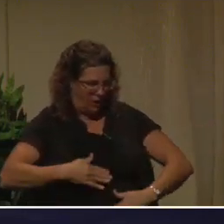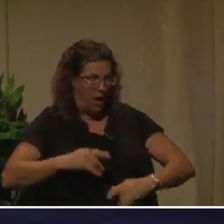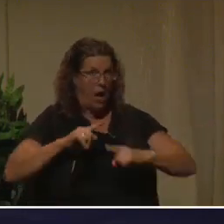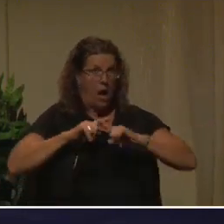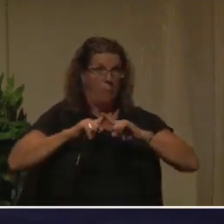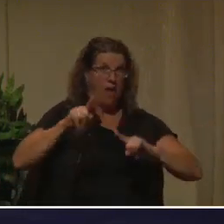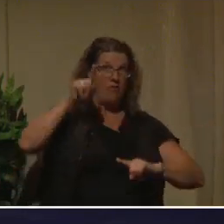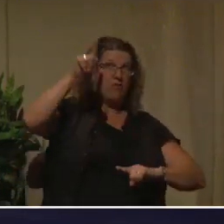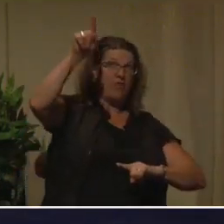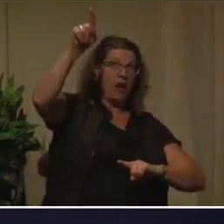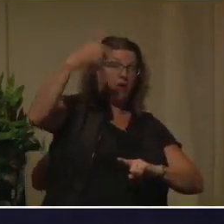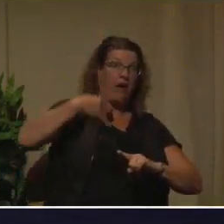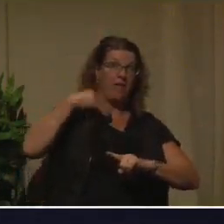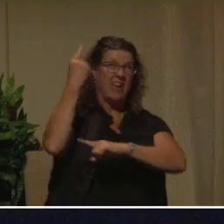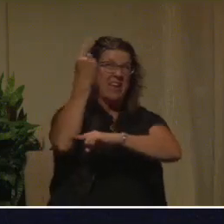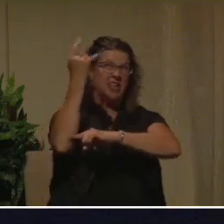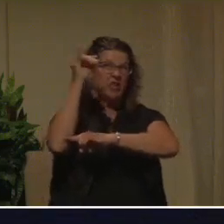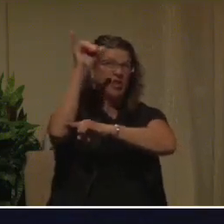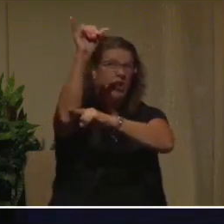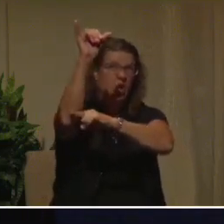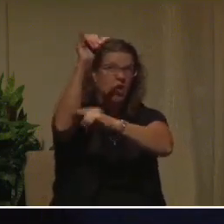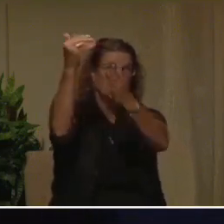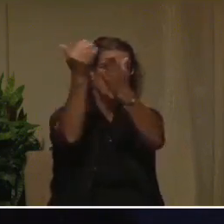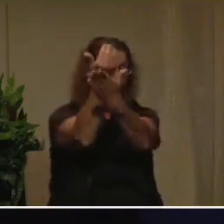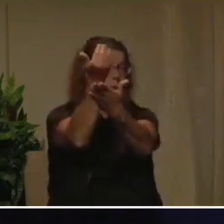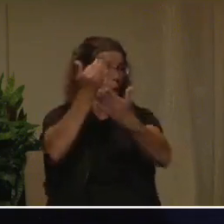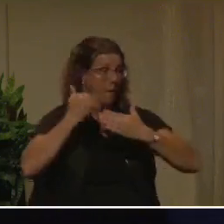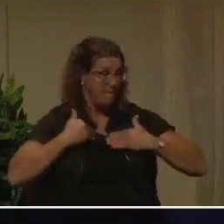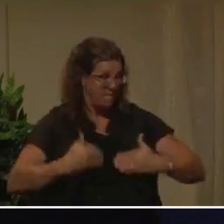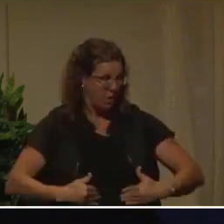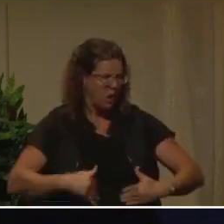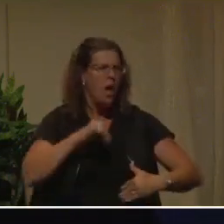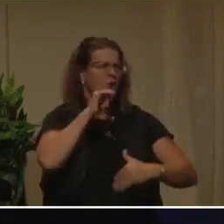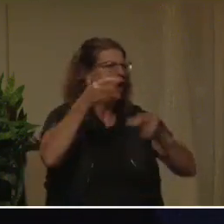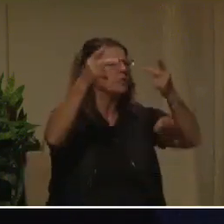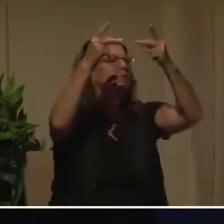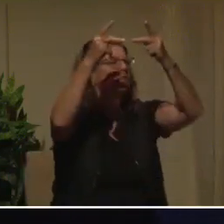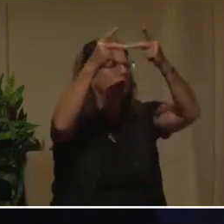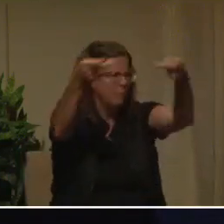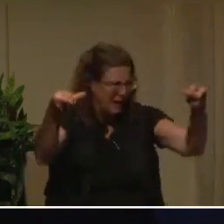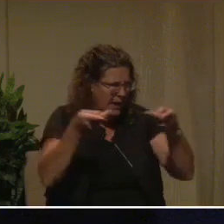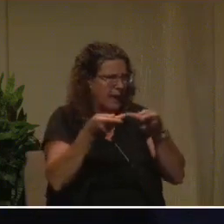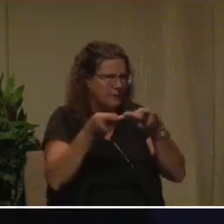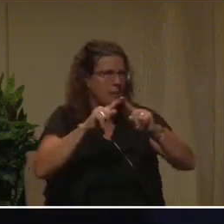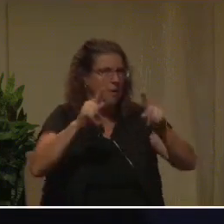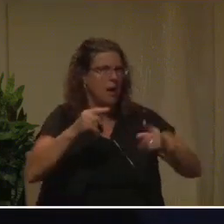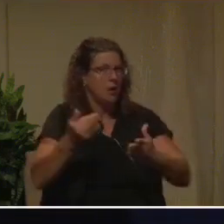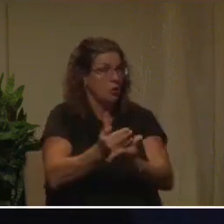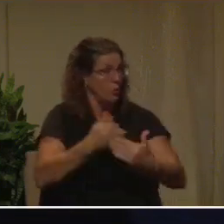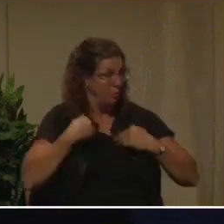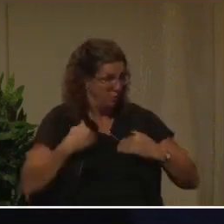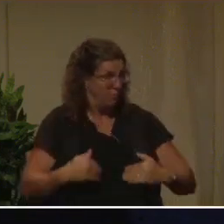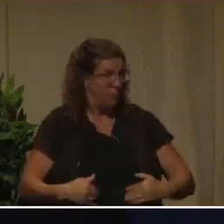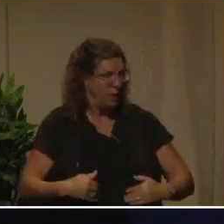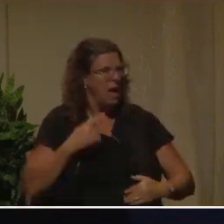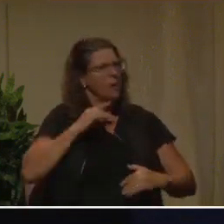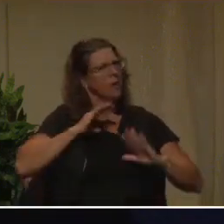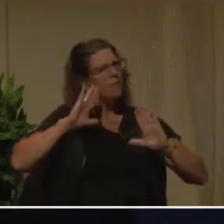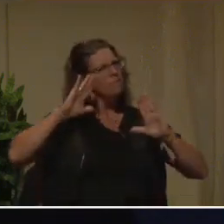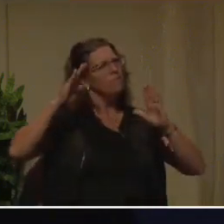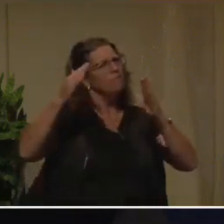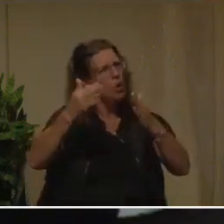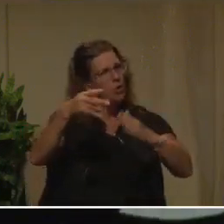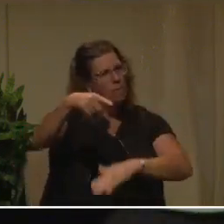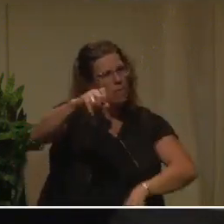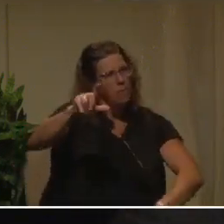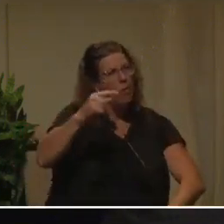dwelling created by God, which is a new body. That's what he's talking about, not the place, but our bodies. But what I want to focus on is what he says is